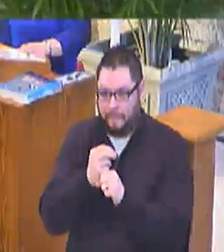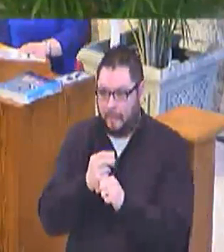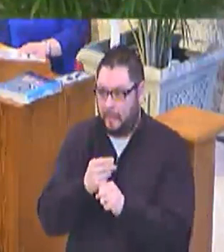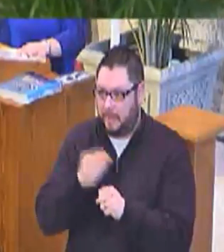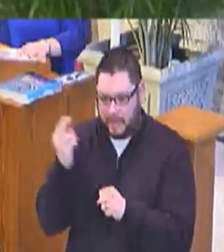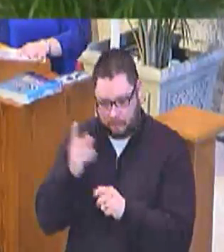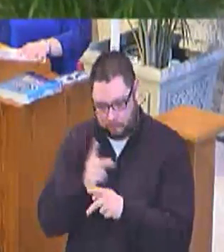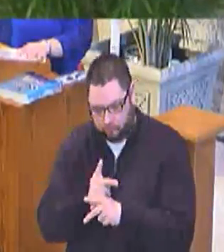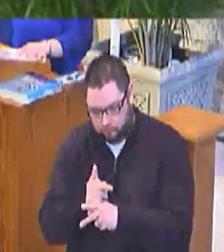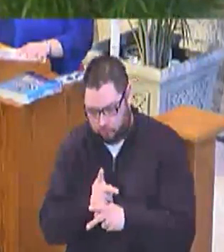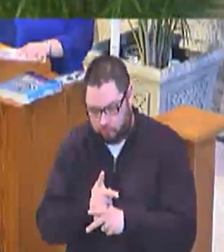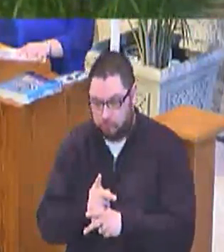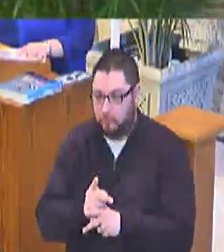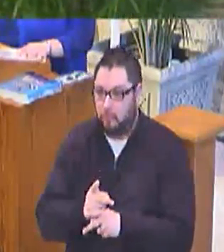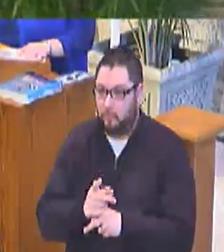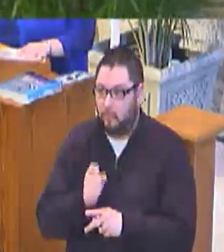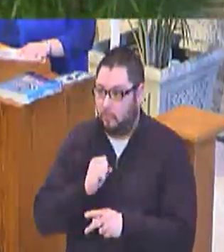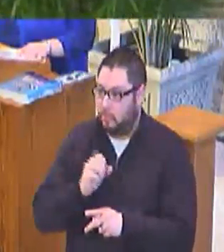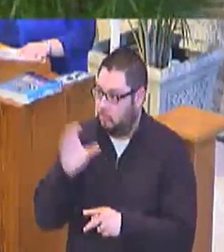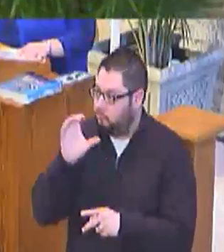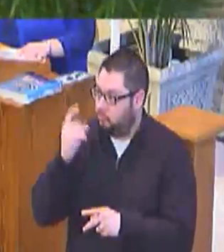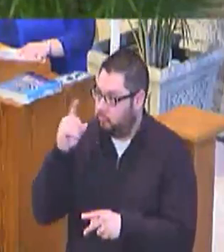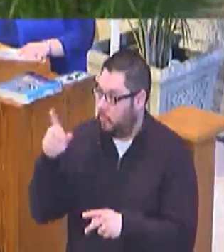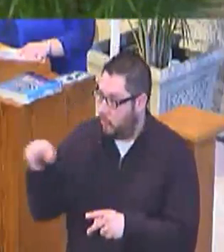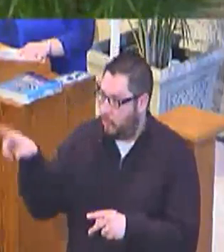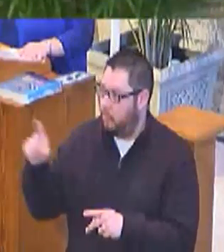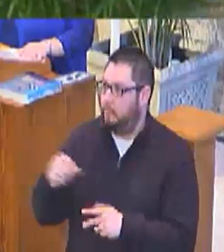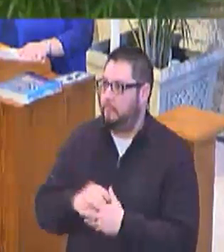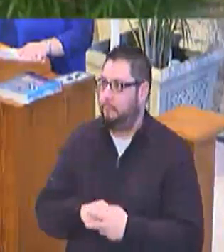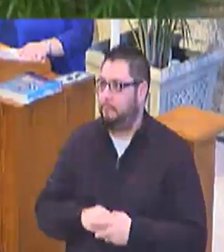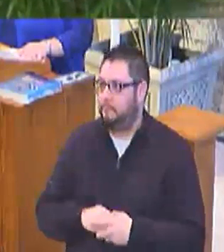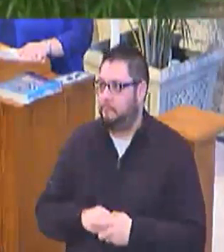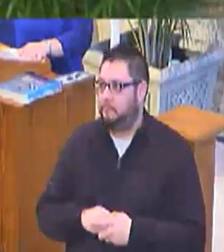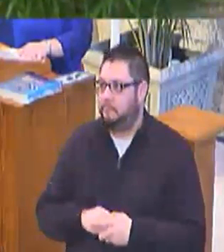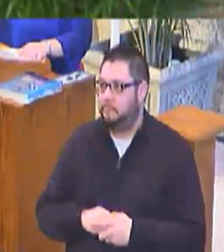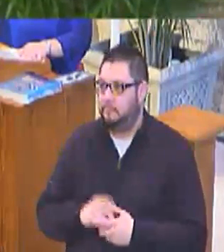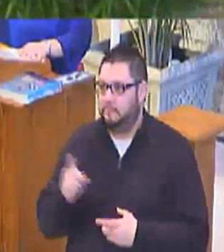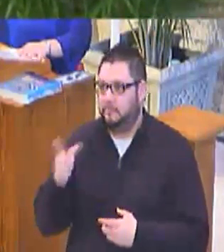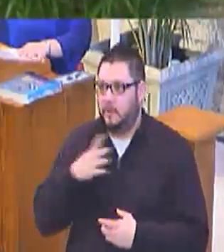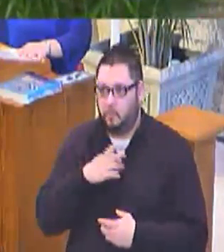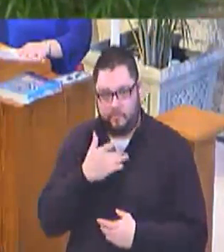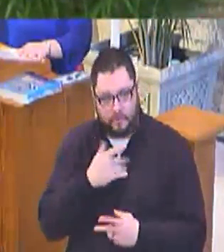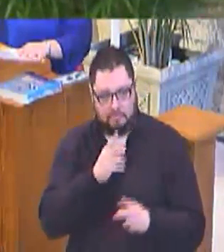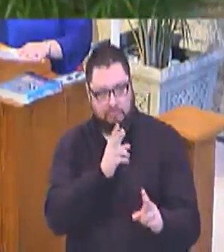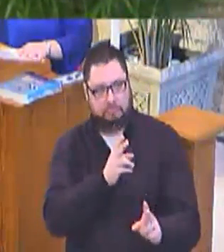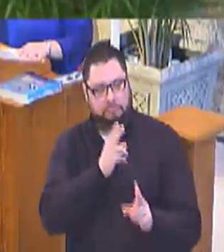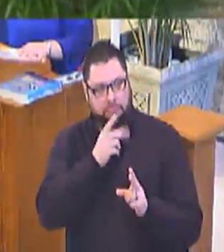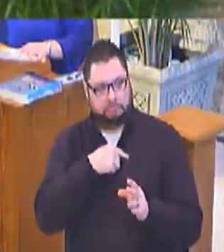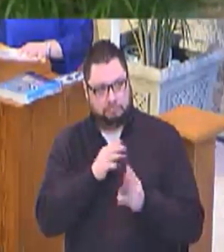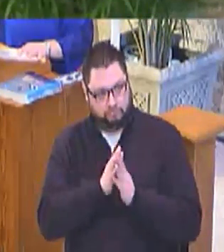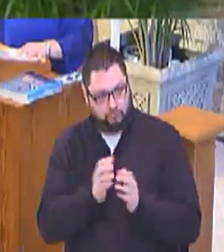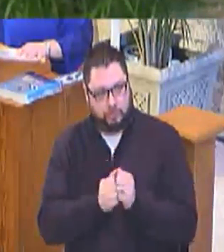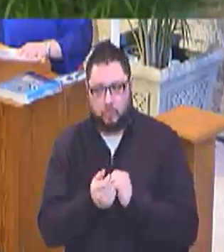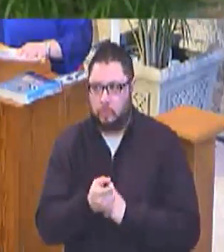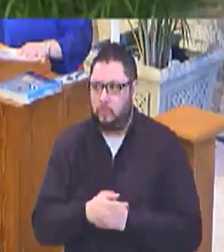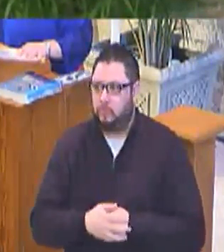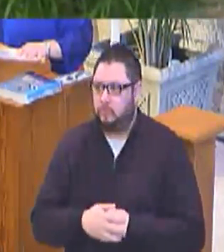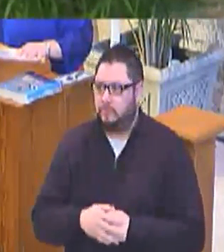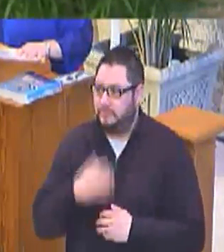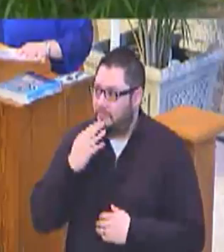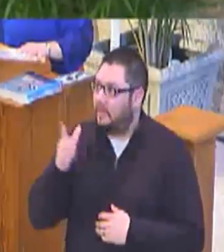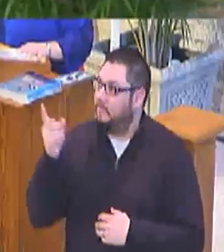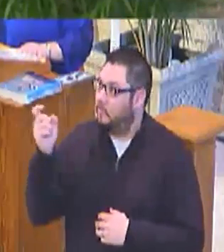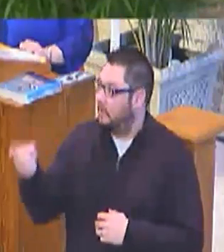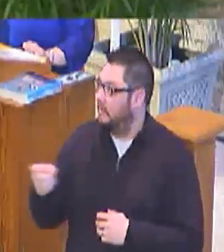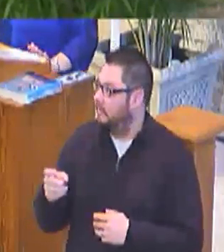of watch, I invite you to seek out an on-duty Unity prayer chaplain. They would be honored to pray with you. Thank you for your gift